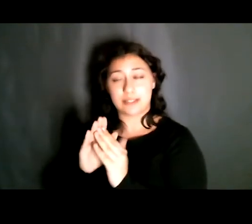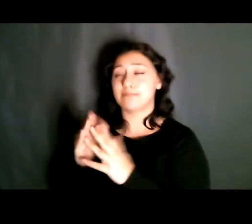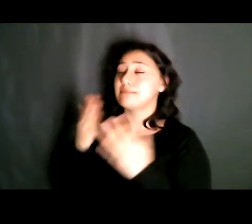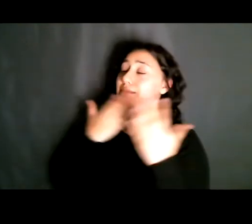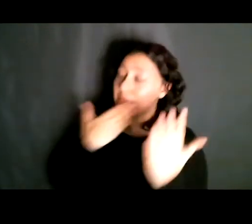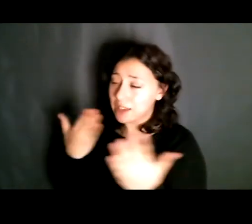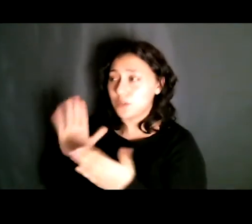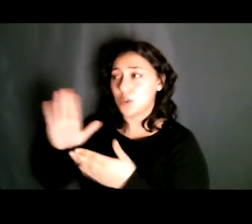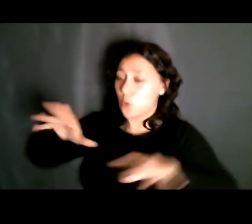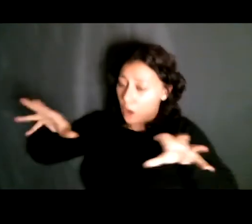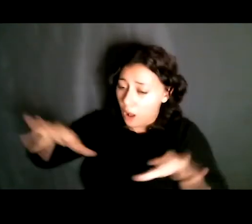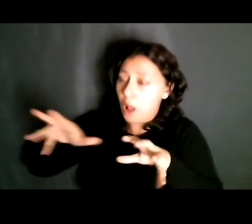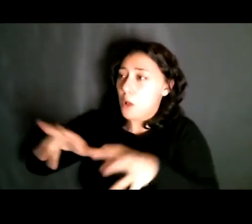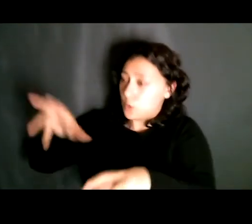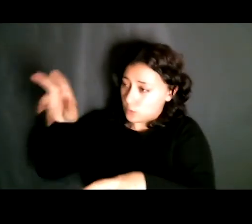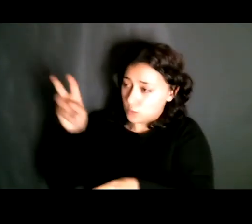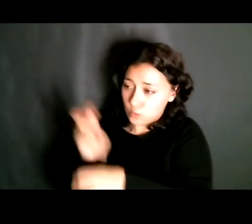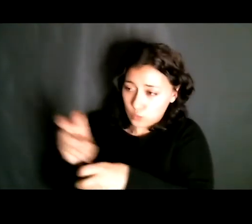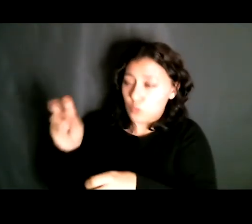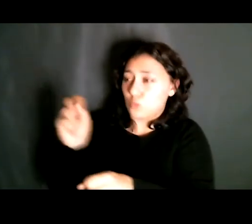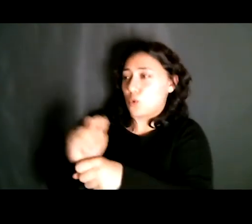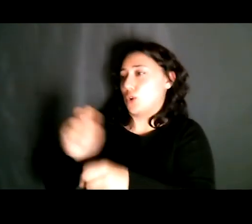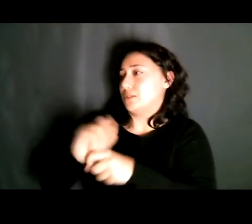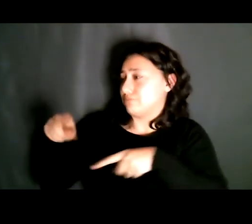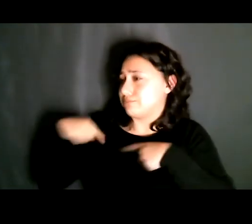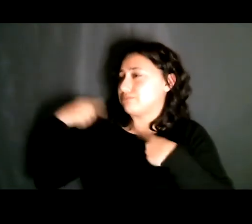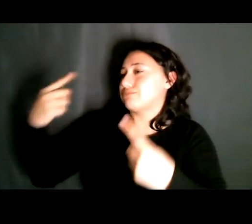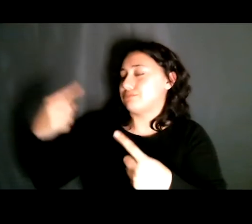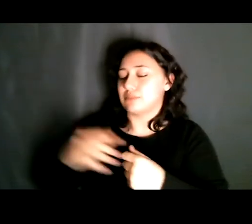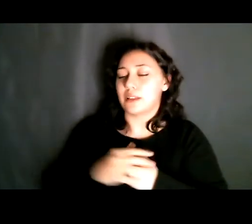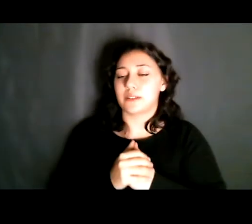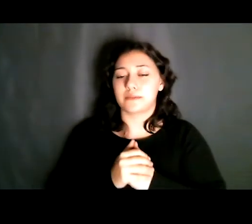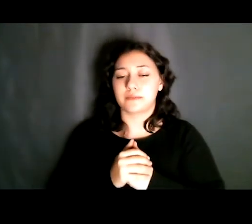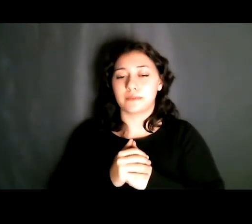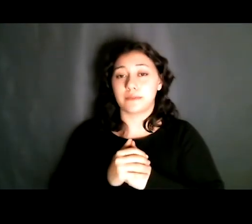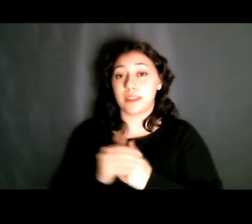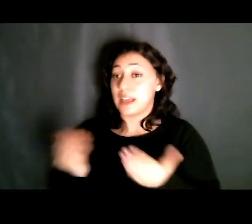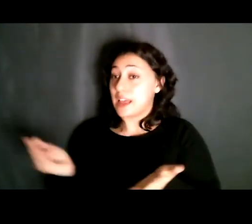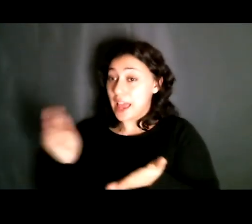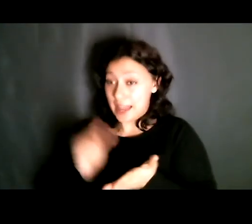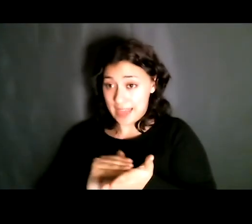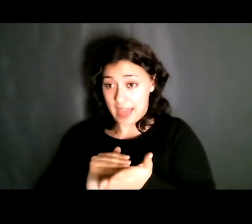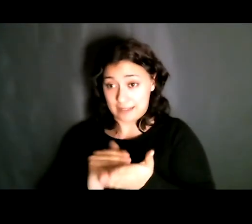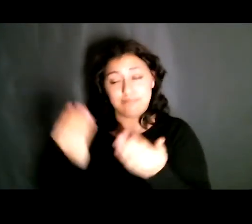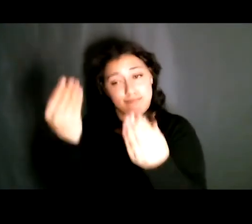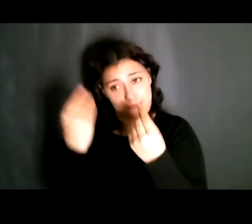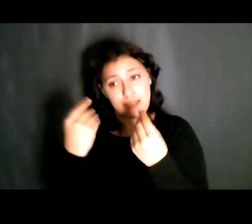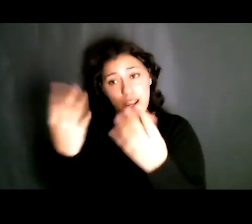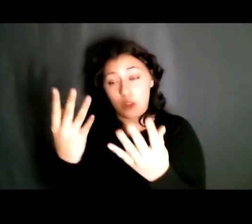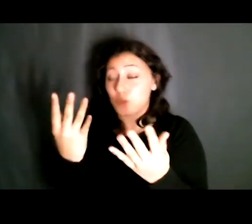Now let's turn to our awards. Again, let me note that if you would like to post congratulations for a colleague or family